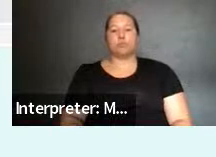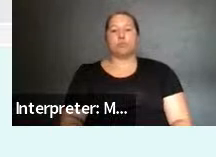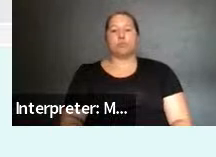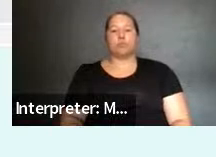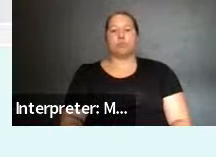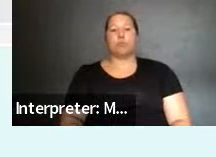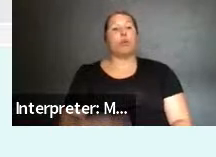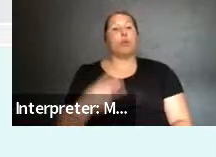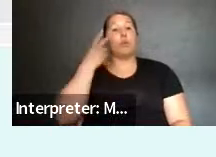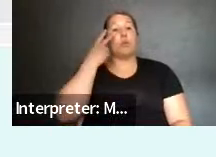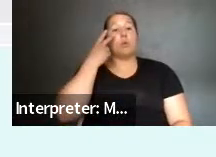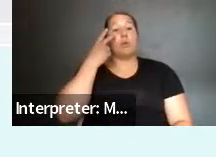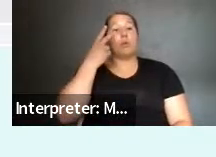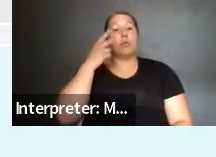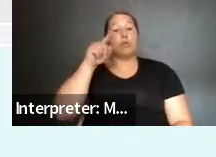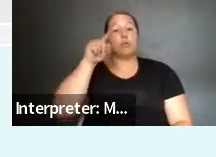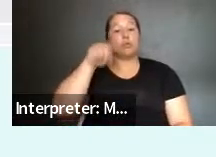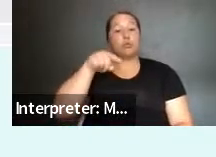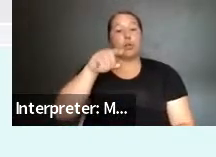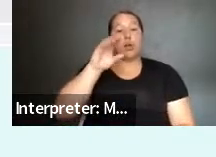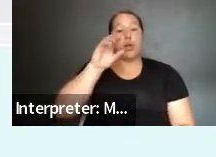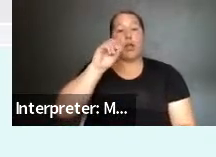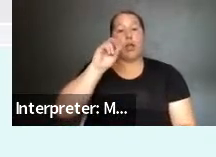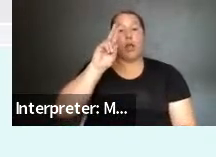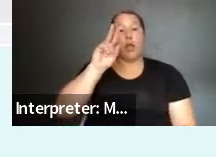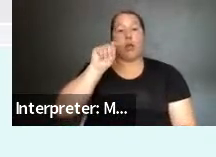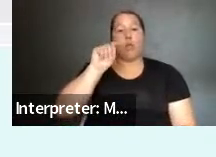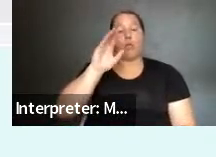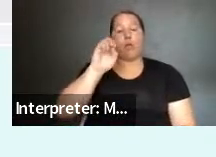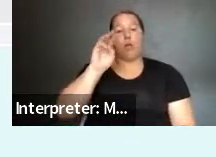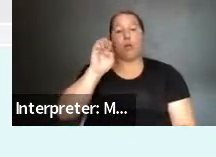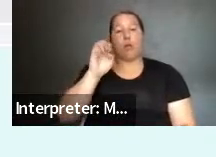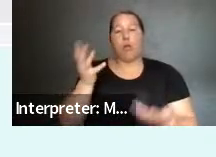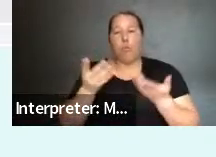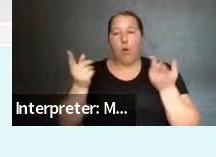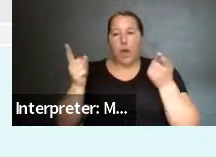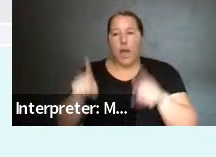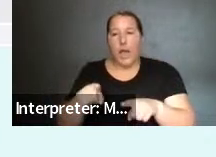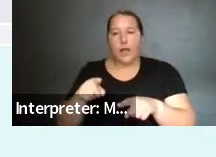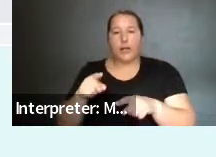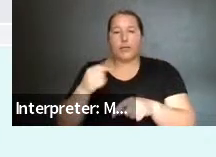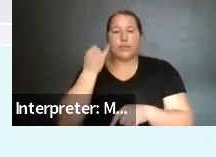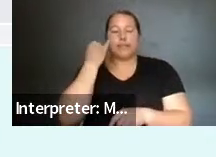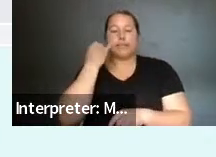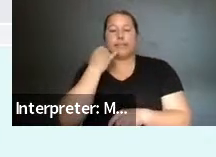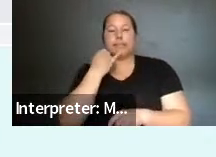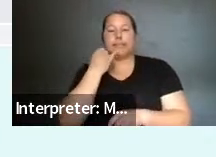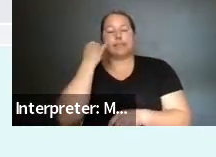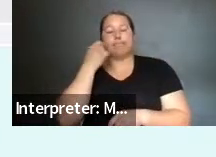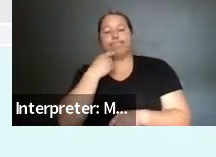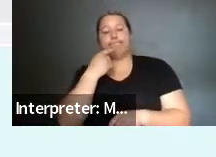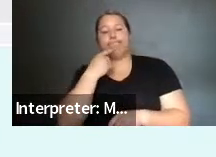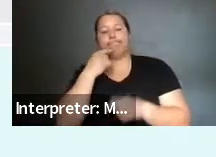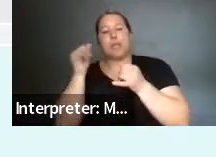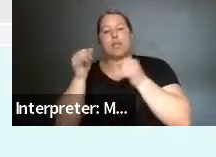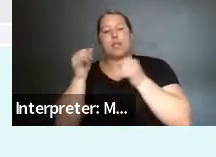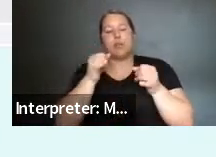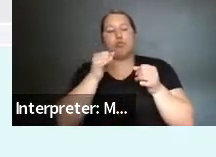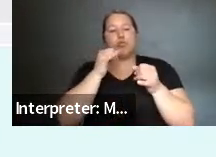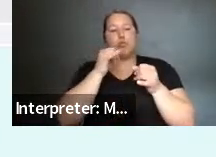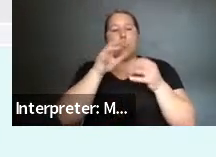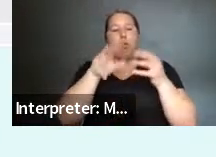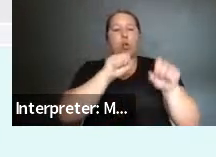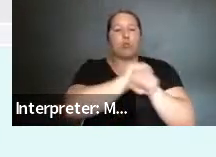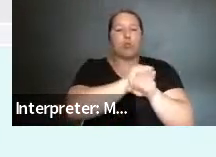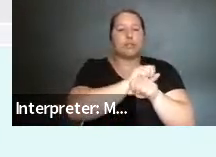So if you look at the outcome over here, it talks about individual was arrested, transported to another